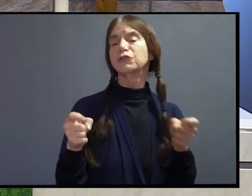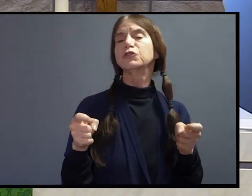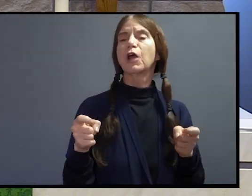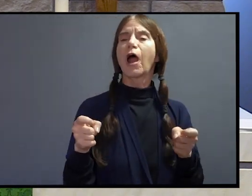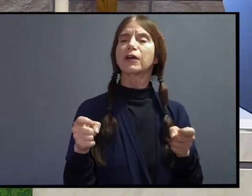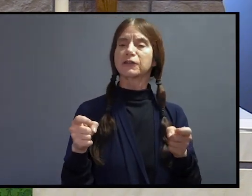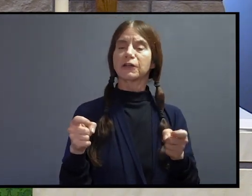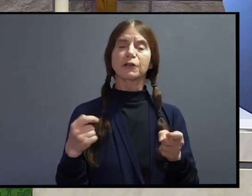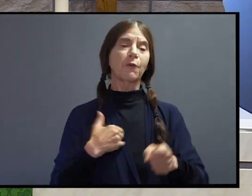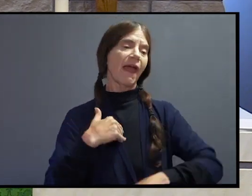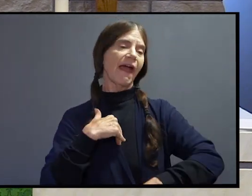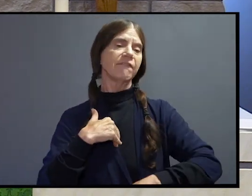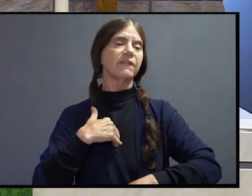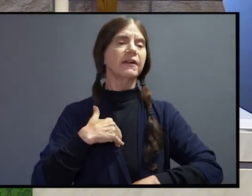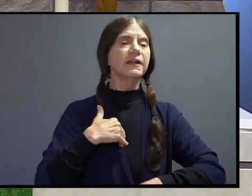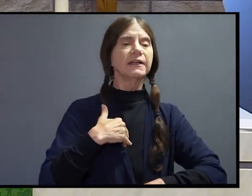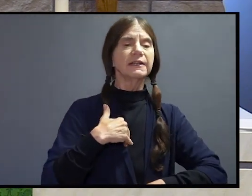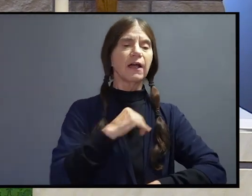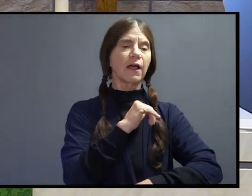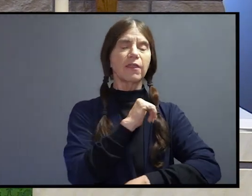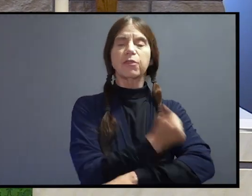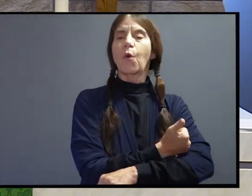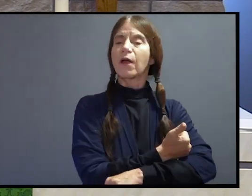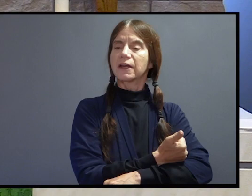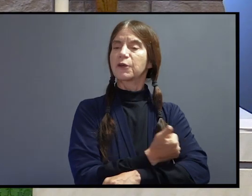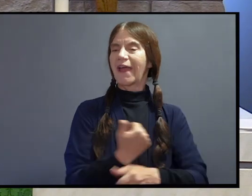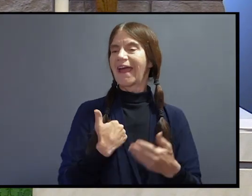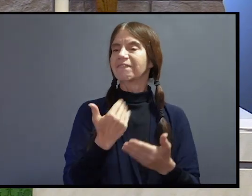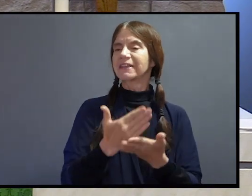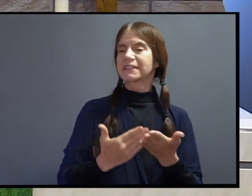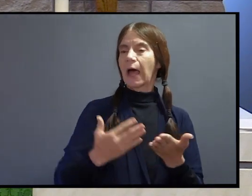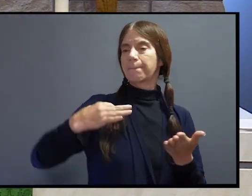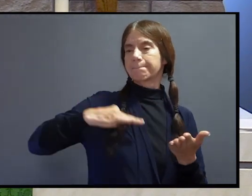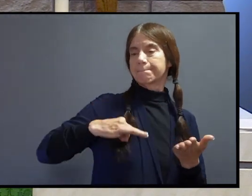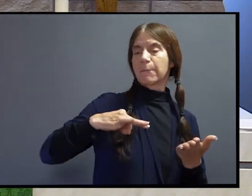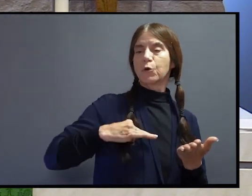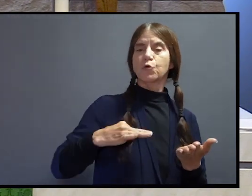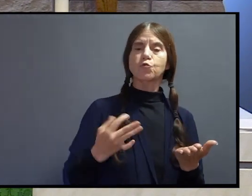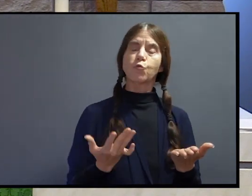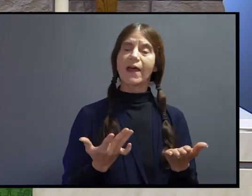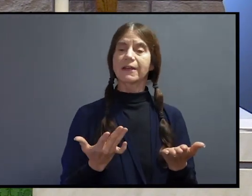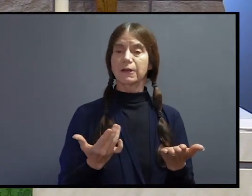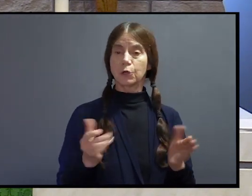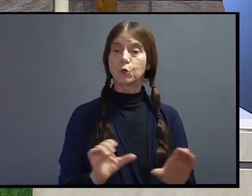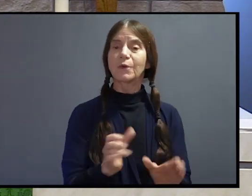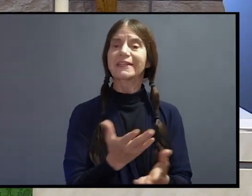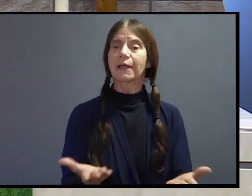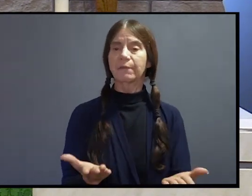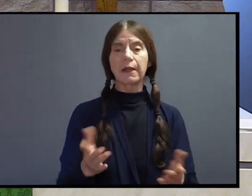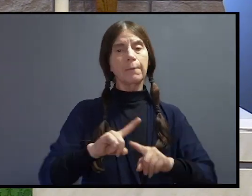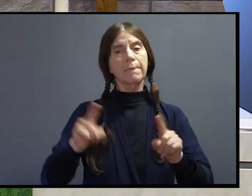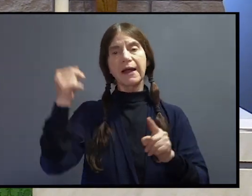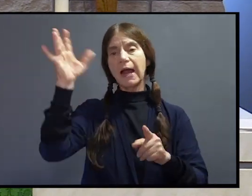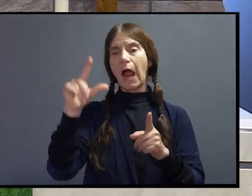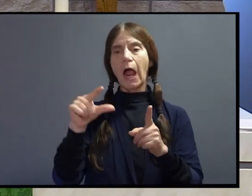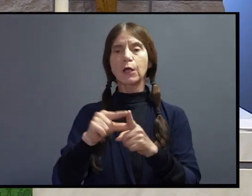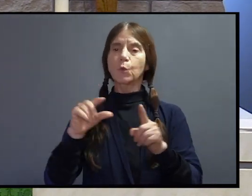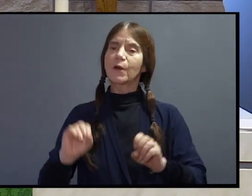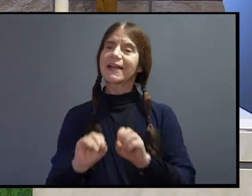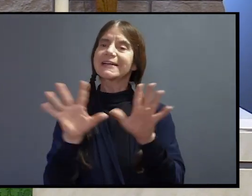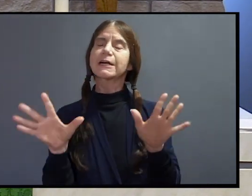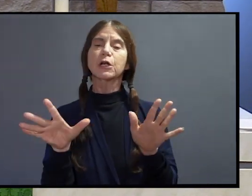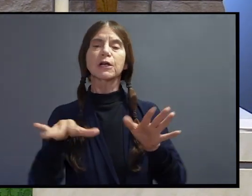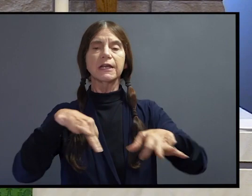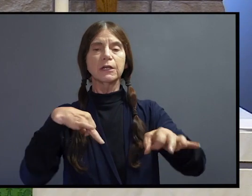We like to garner at least some of the credit. But God's Word clearly describes who